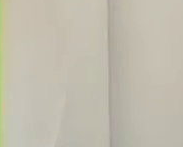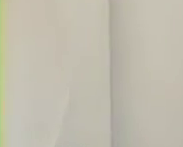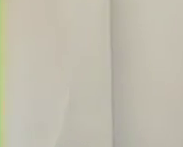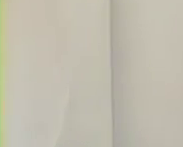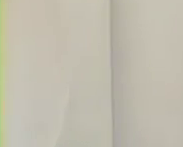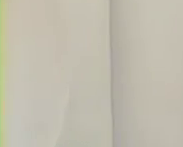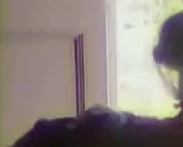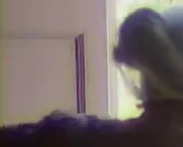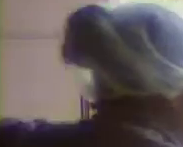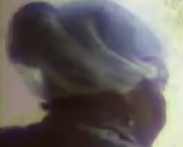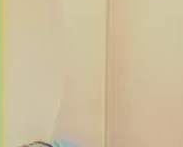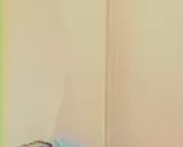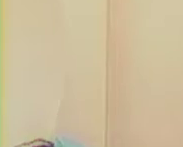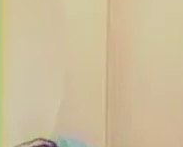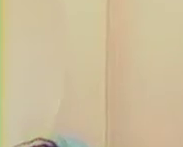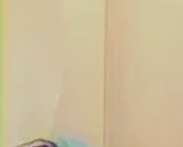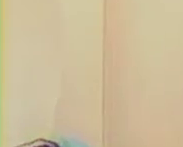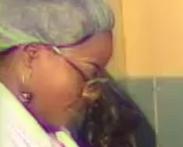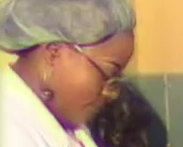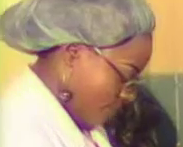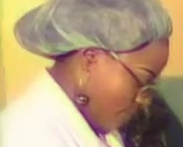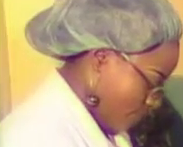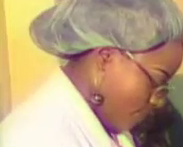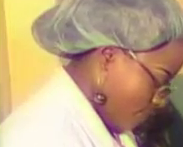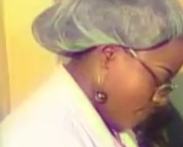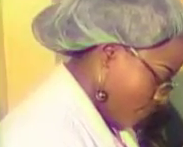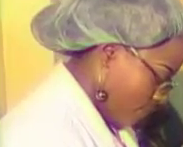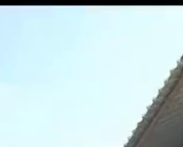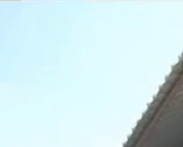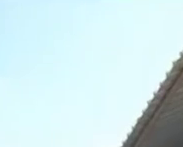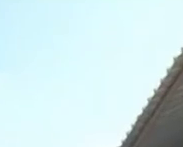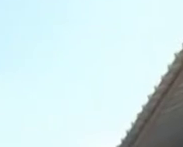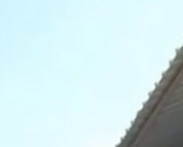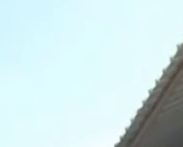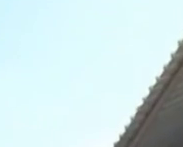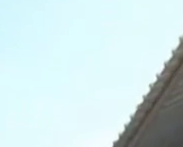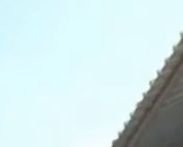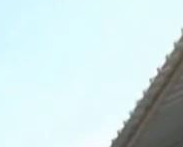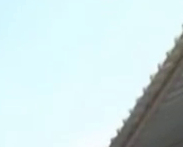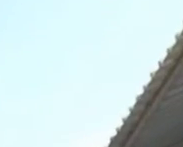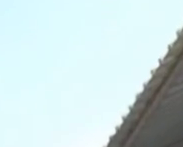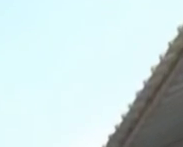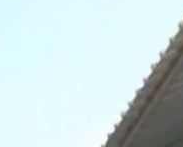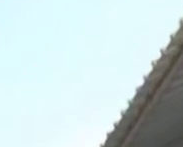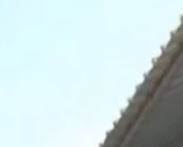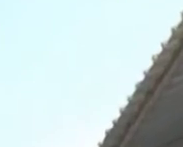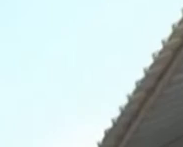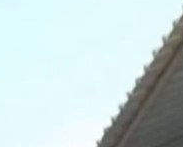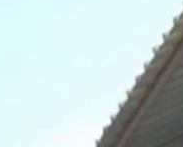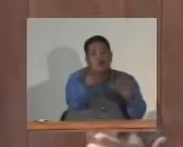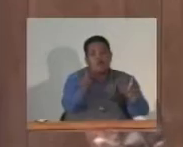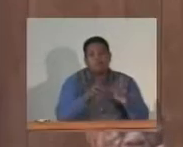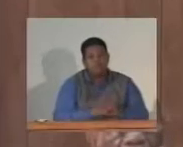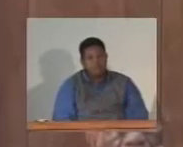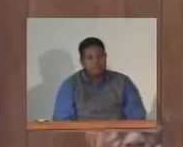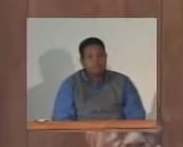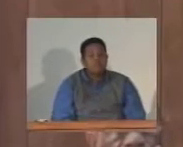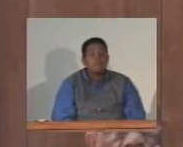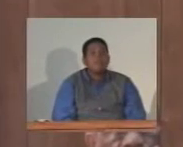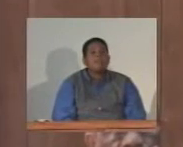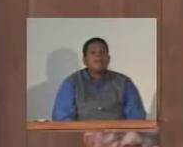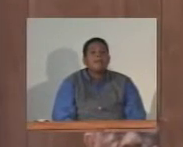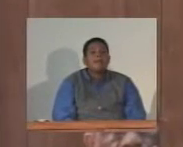are ensuring that there is no prejudice to the students. As for the permanent staff at the affected schools,